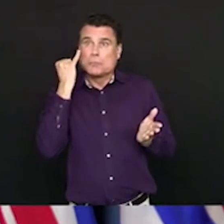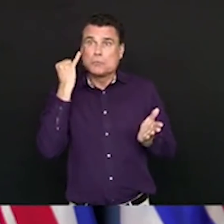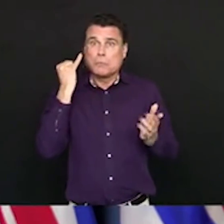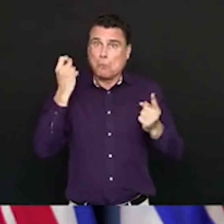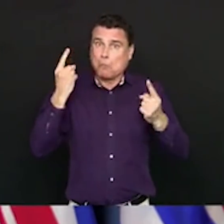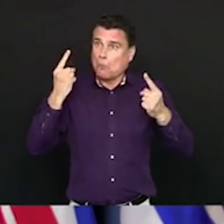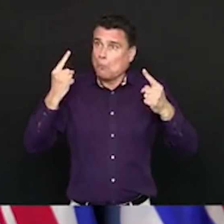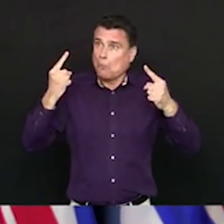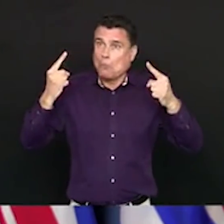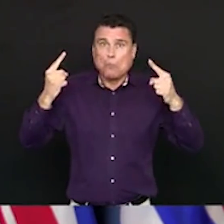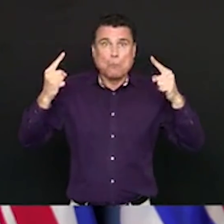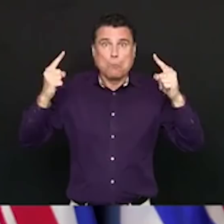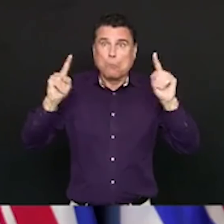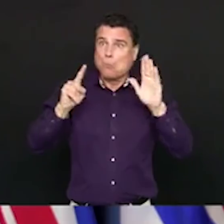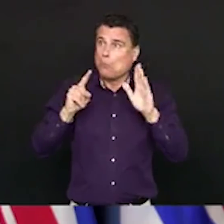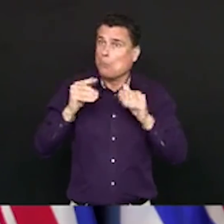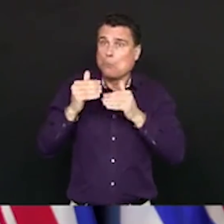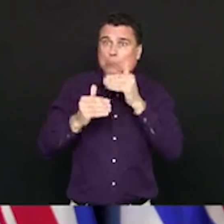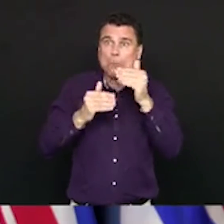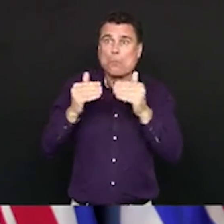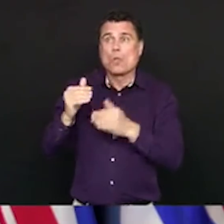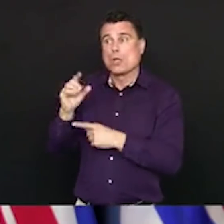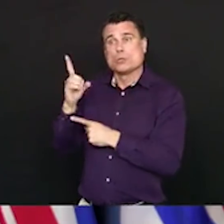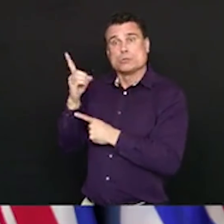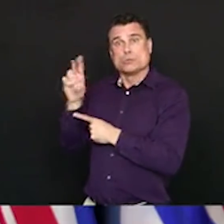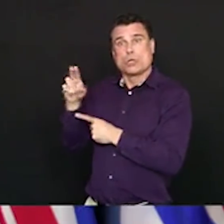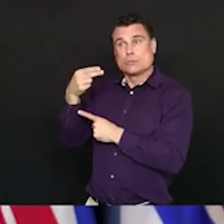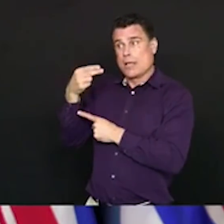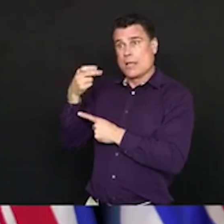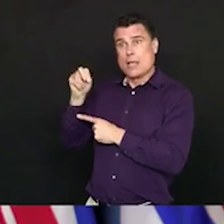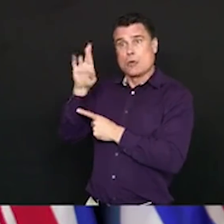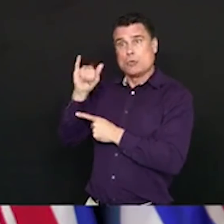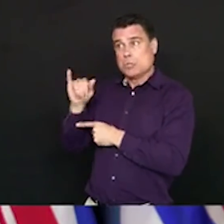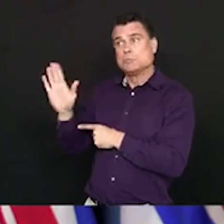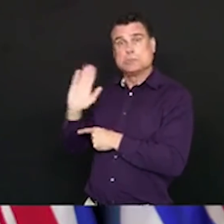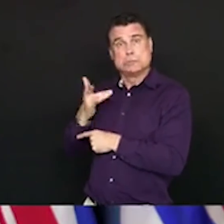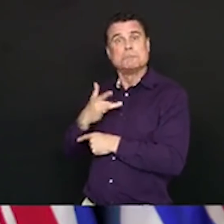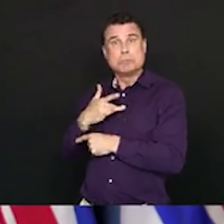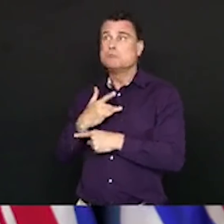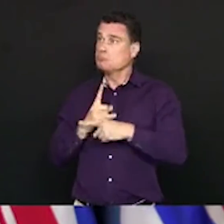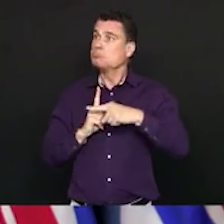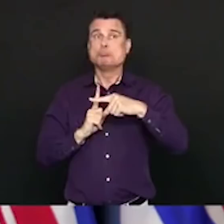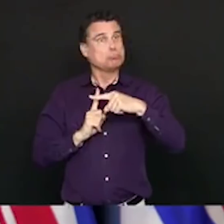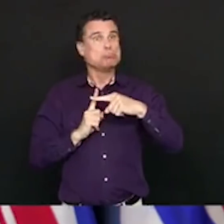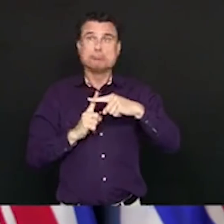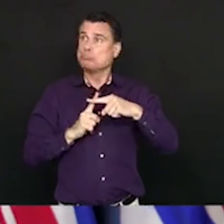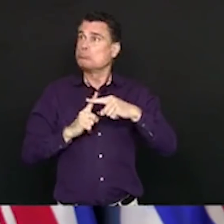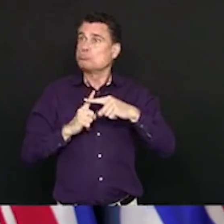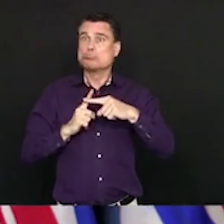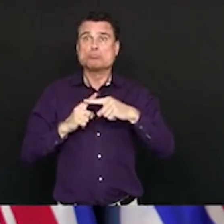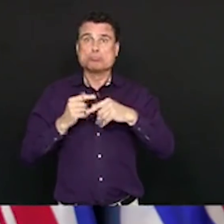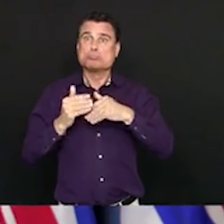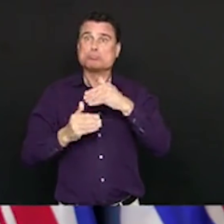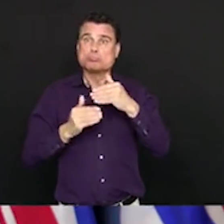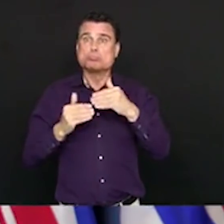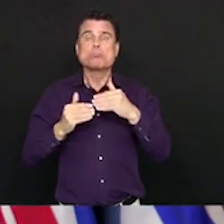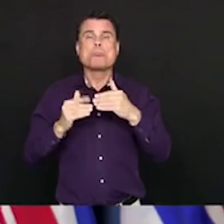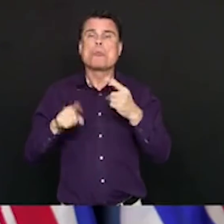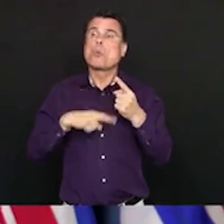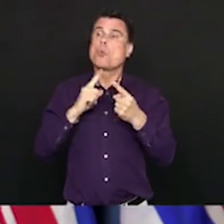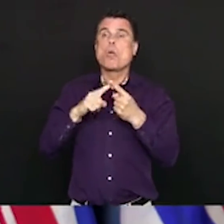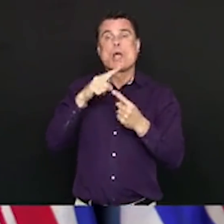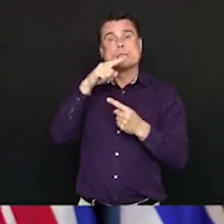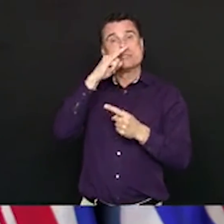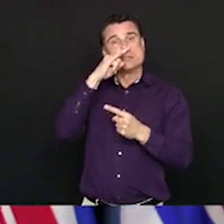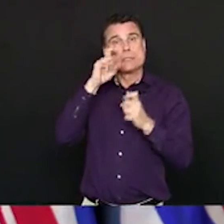Henry and the modeling in the weeks ahead, that we would be able to look at bringing kids back to classrooms. But I look at my colleagues across the country